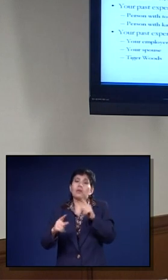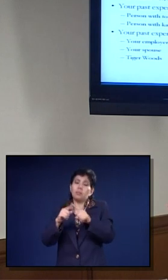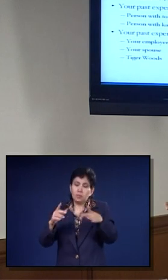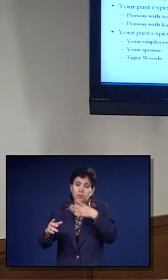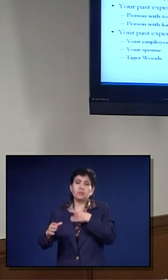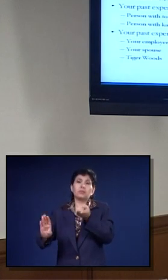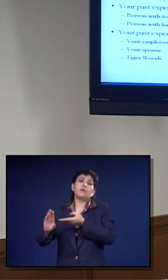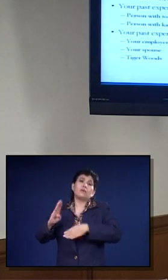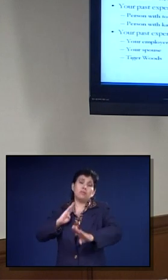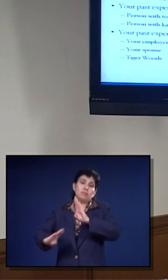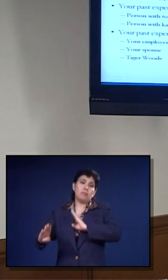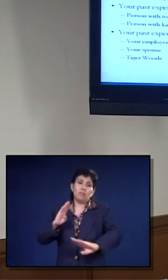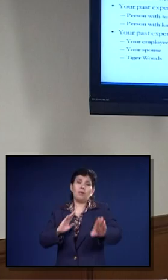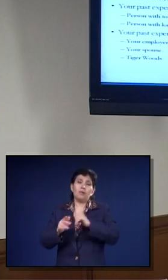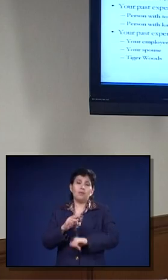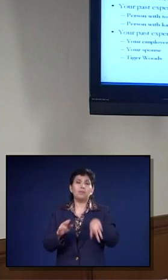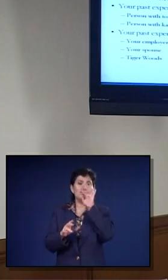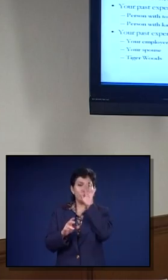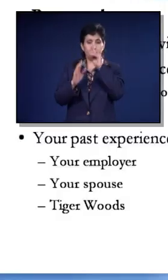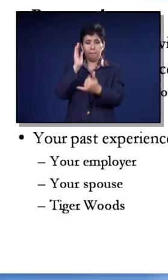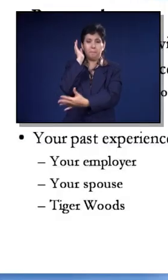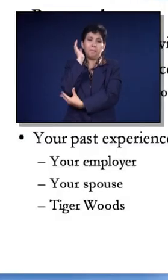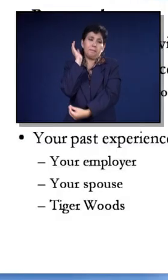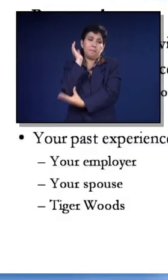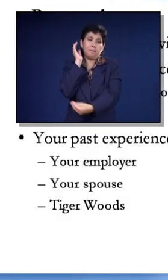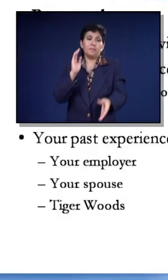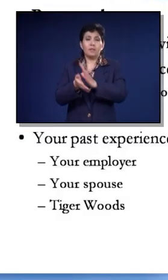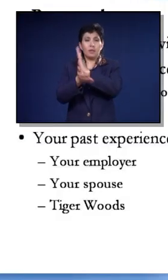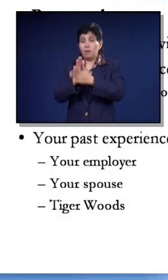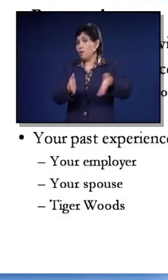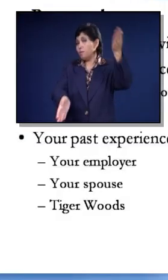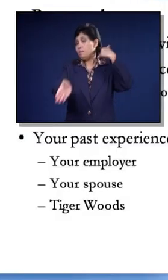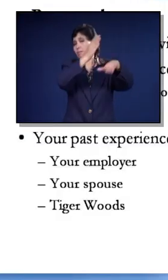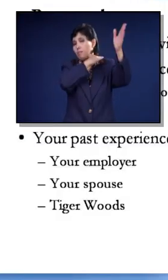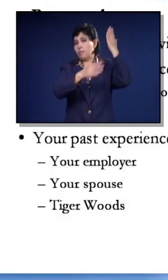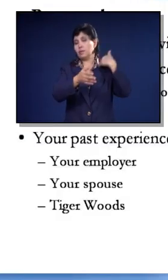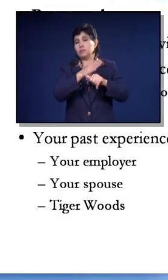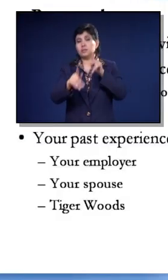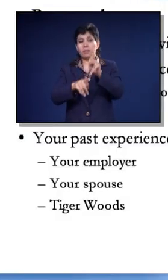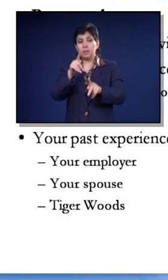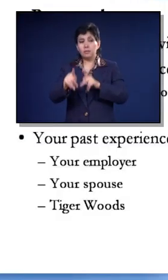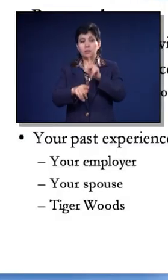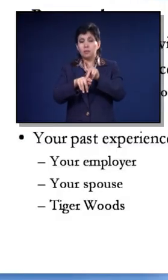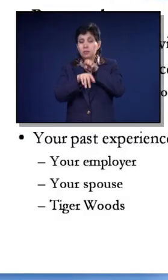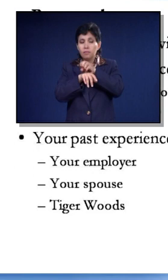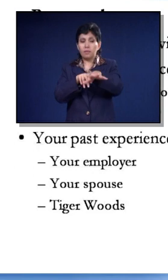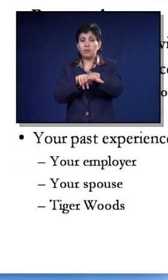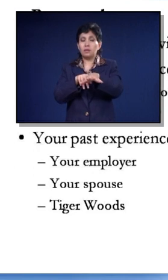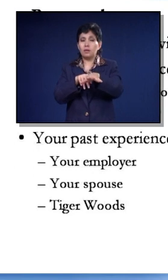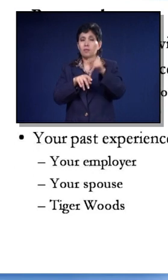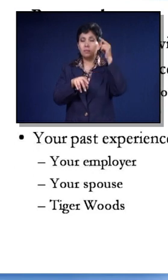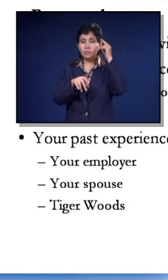like any one of us. You just never know. Your past experience on the person would affect your person's